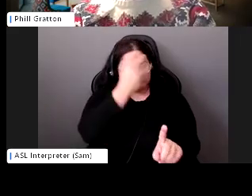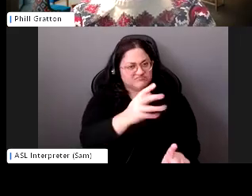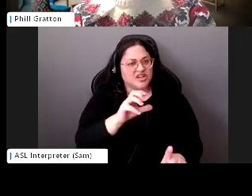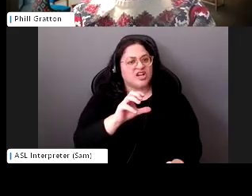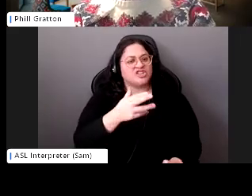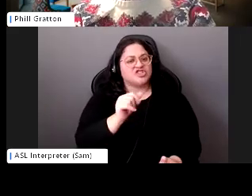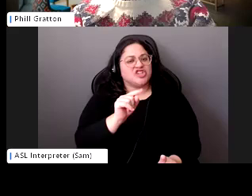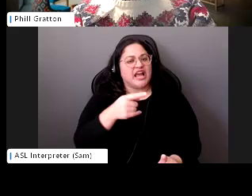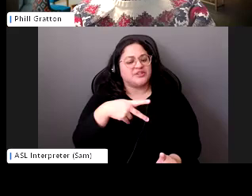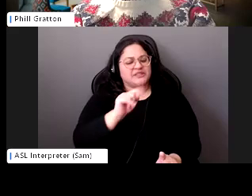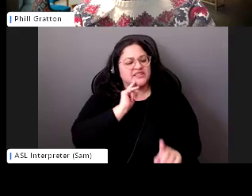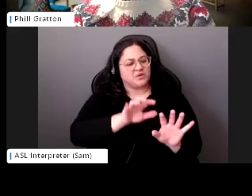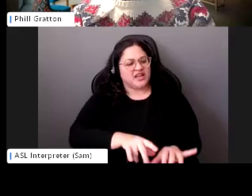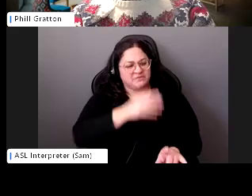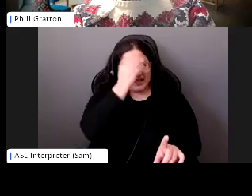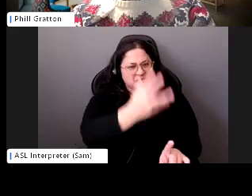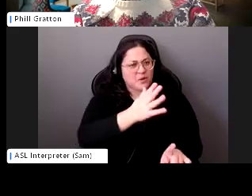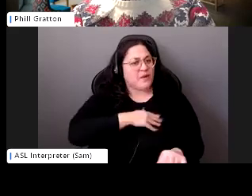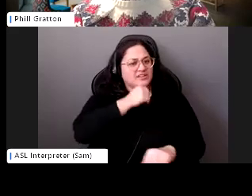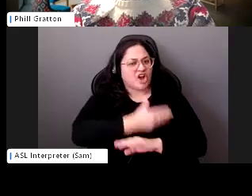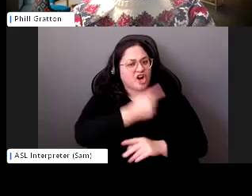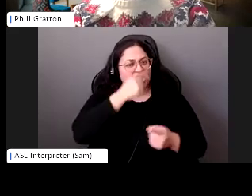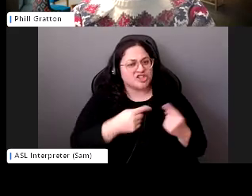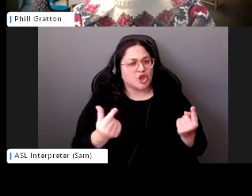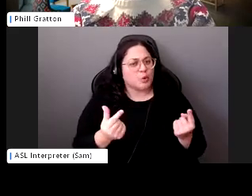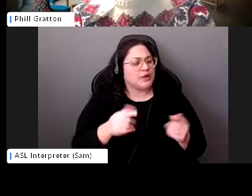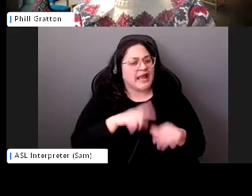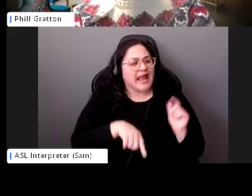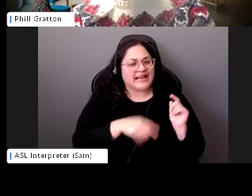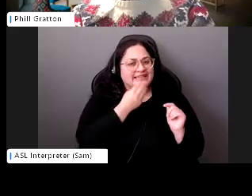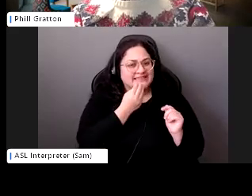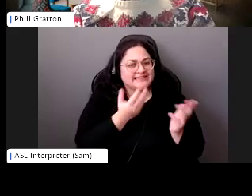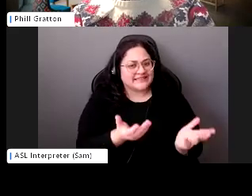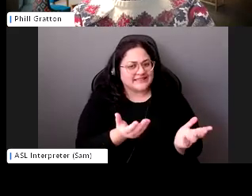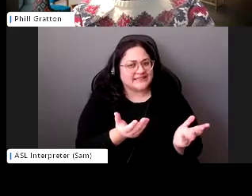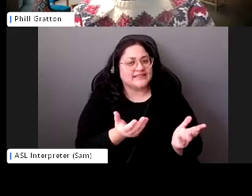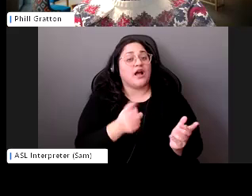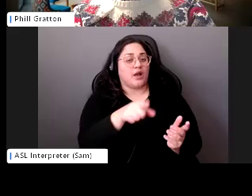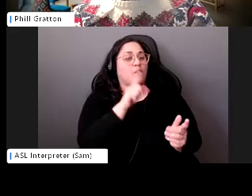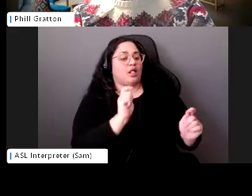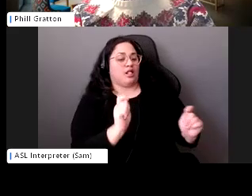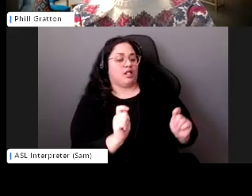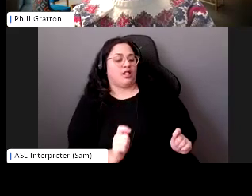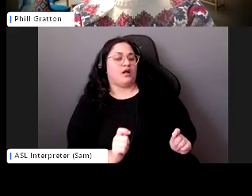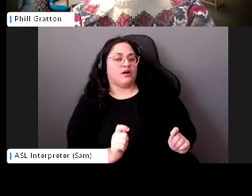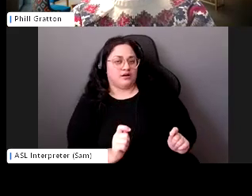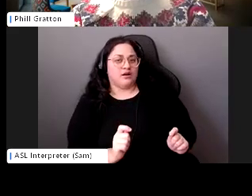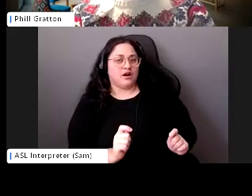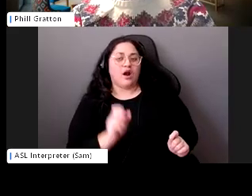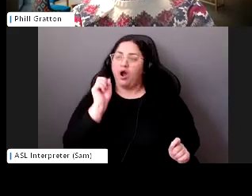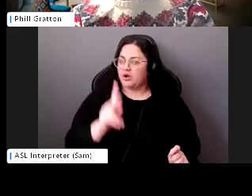for sure, you can substitute blah, blah, blah. In fact, I made them a soup they really like that normally has barley. Barley has